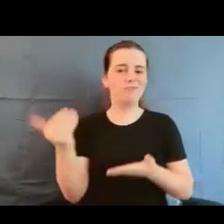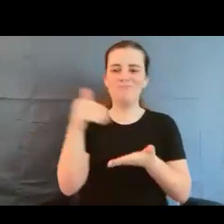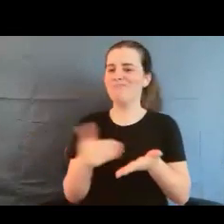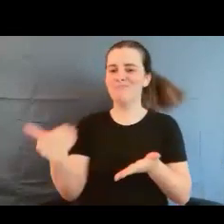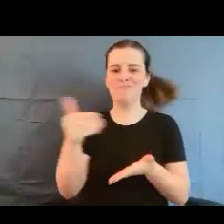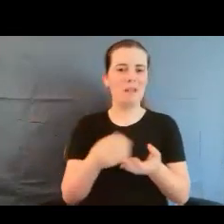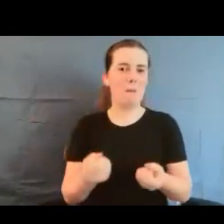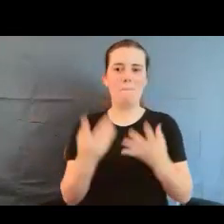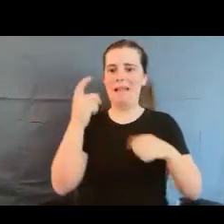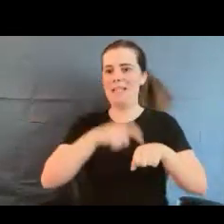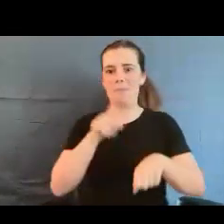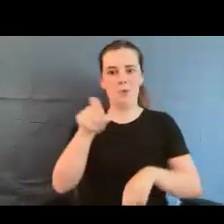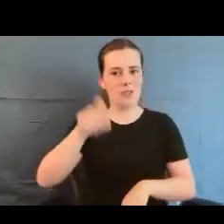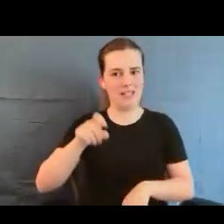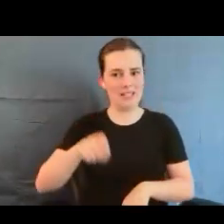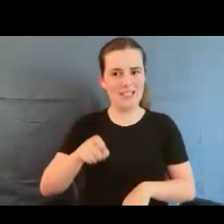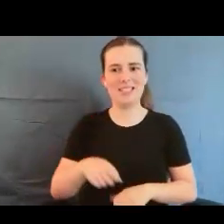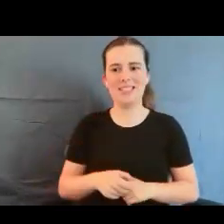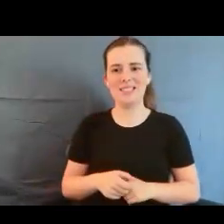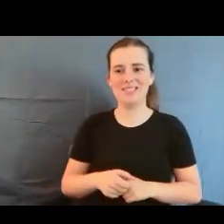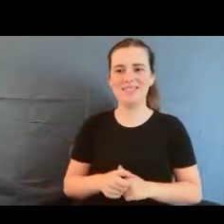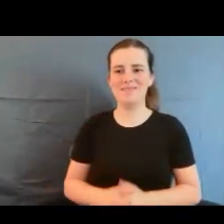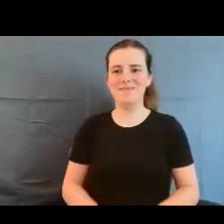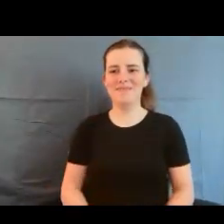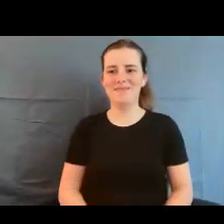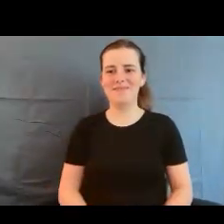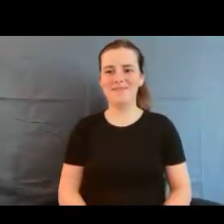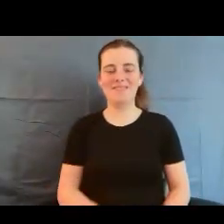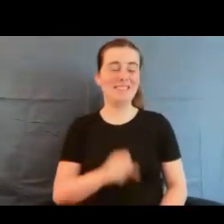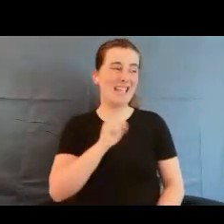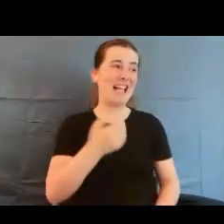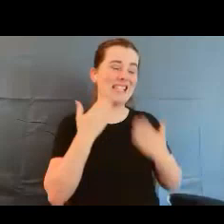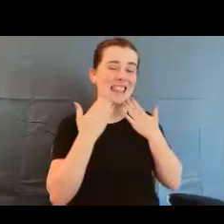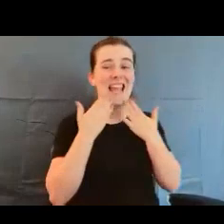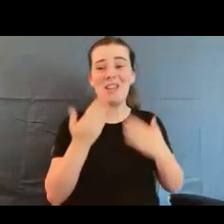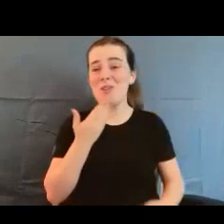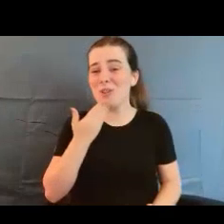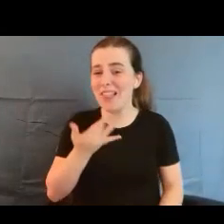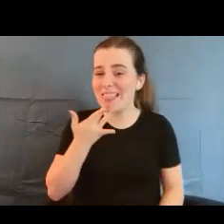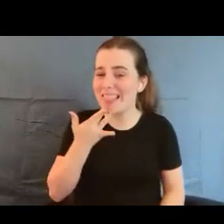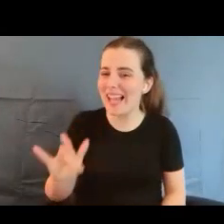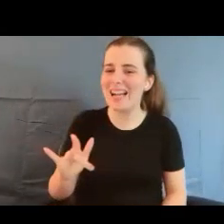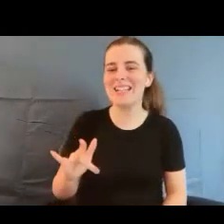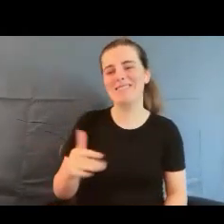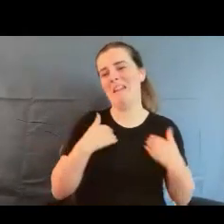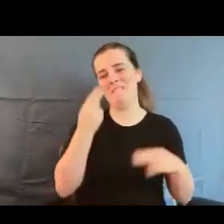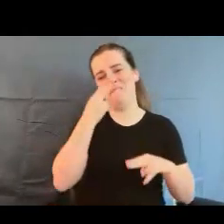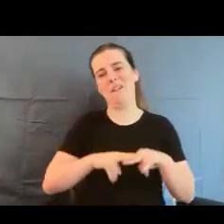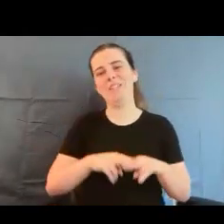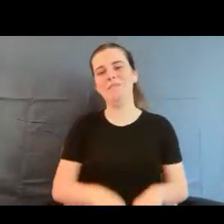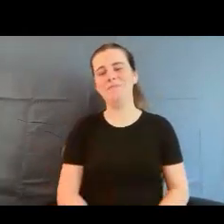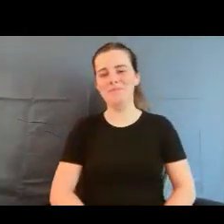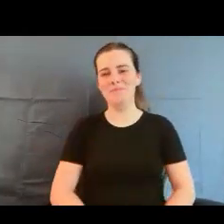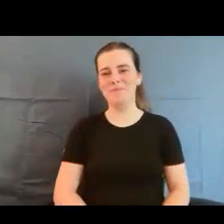and hear Elena in your head when you're training. Yeah, thank you all. Good luck. Really, have a blast. It'll be fun.